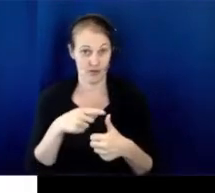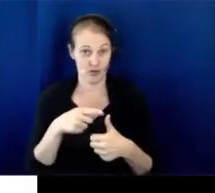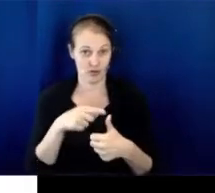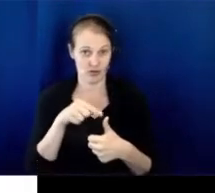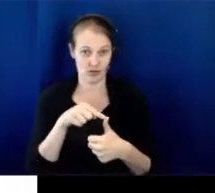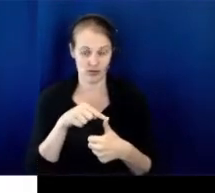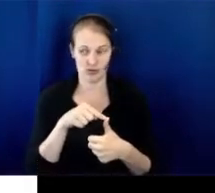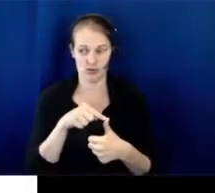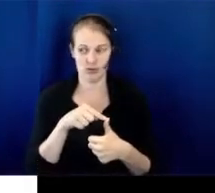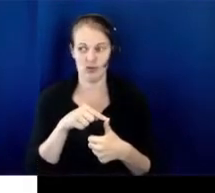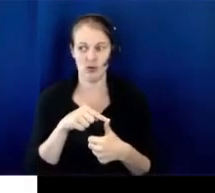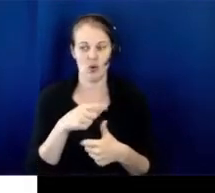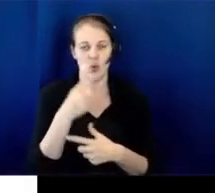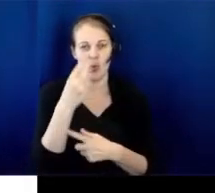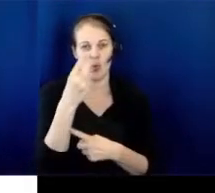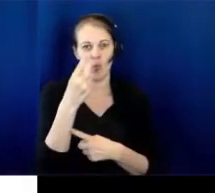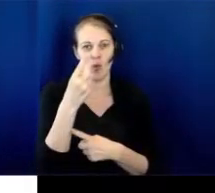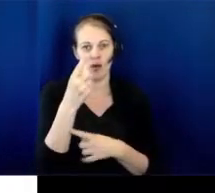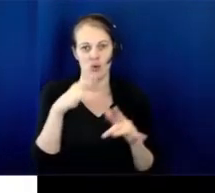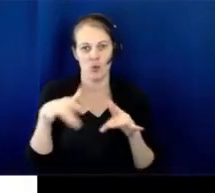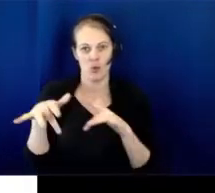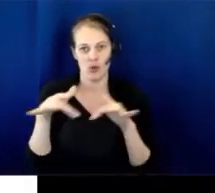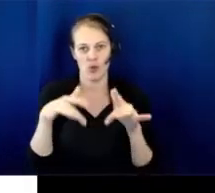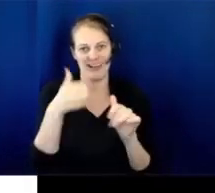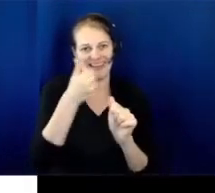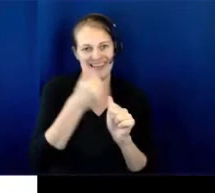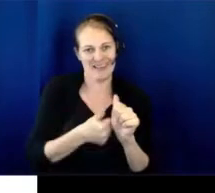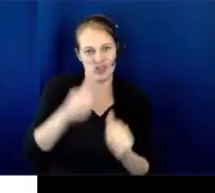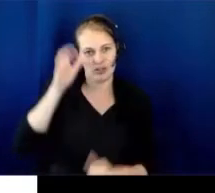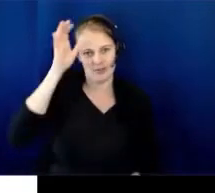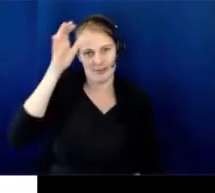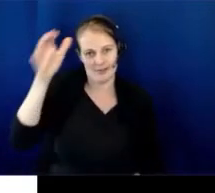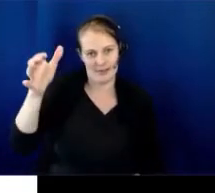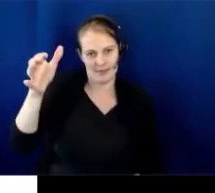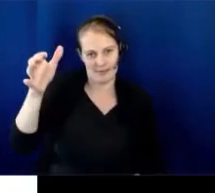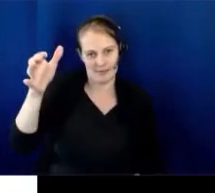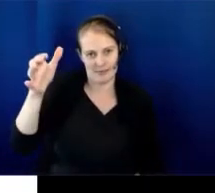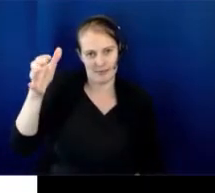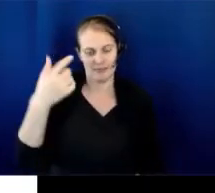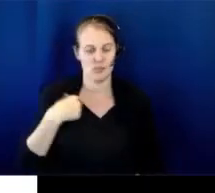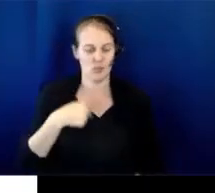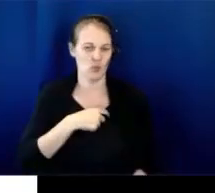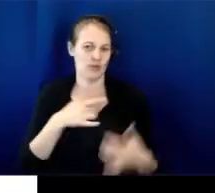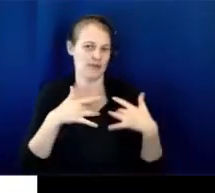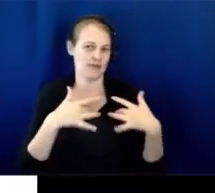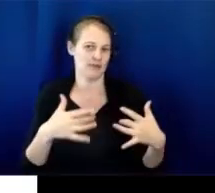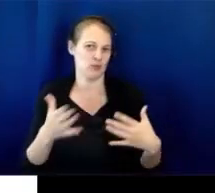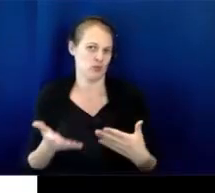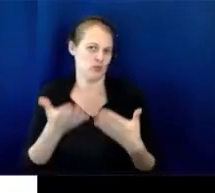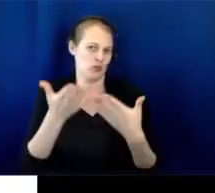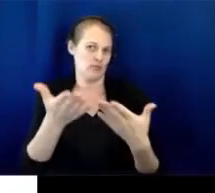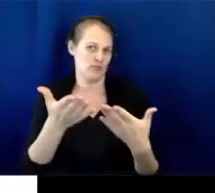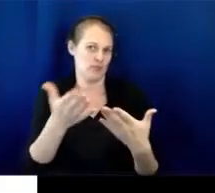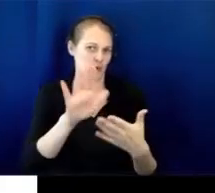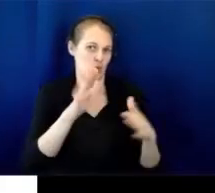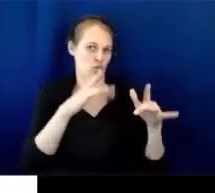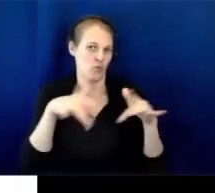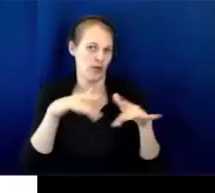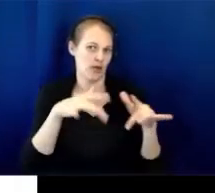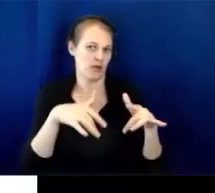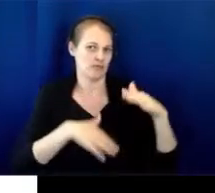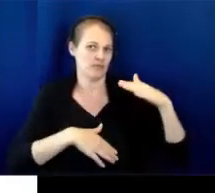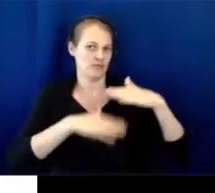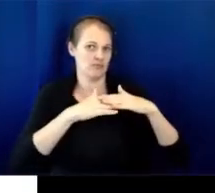one recording per concept. So we typically recommend that your recordings are 15